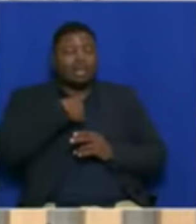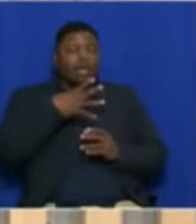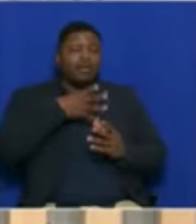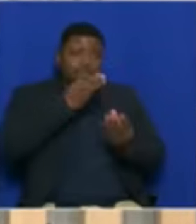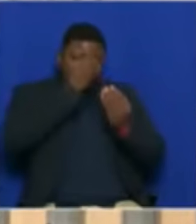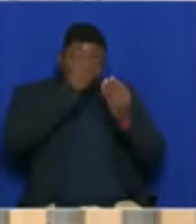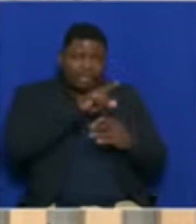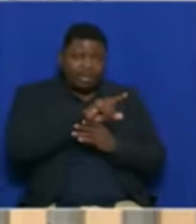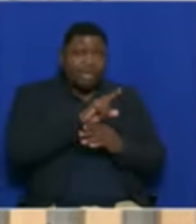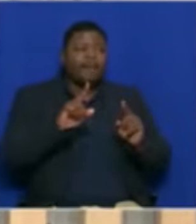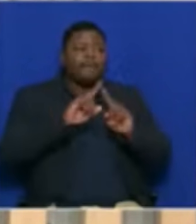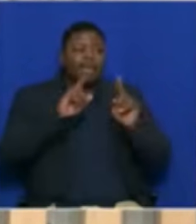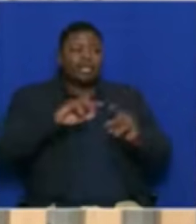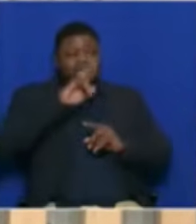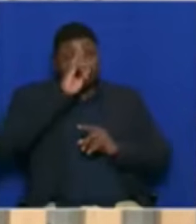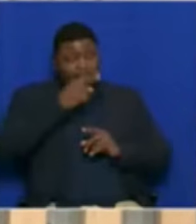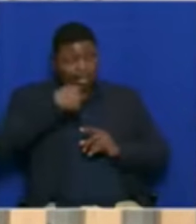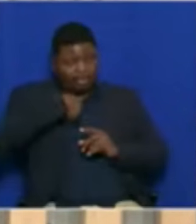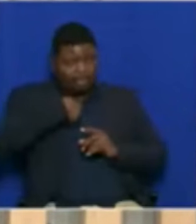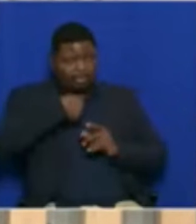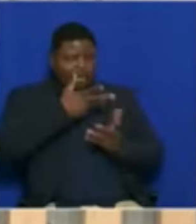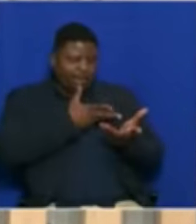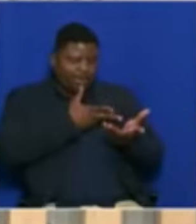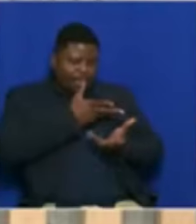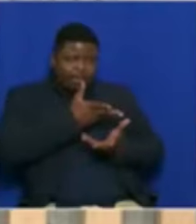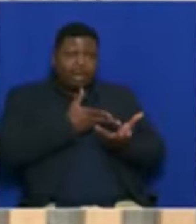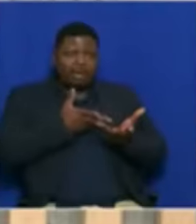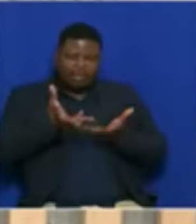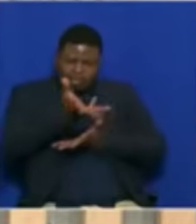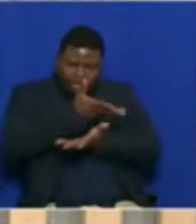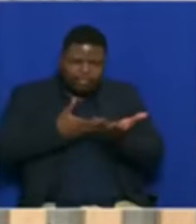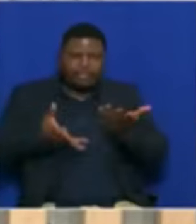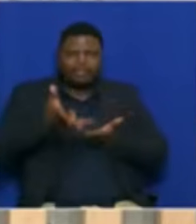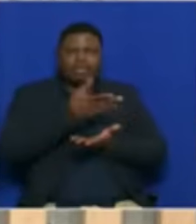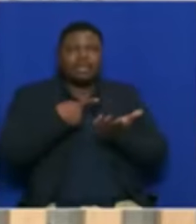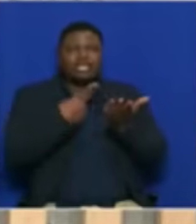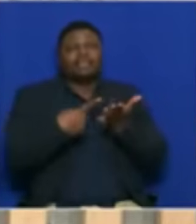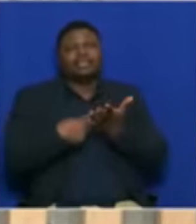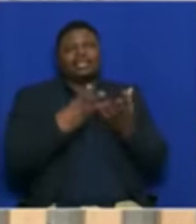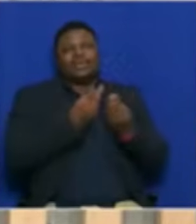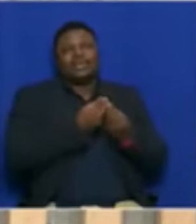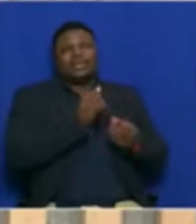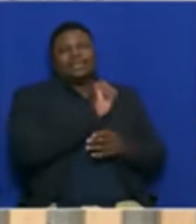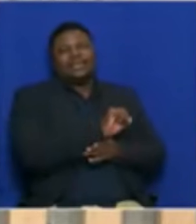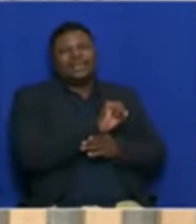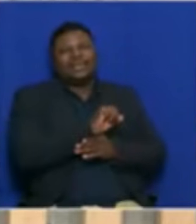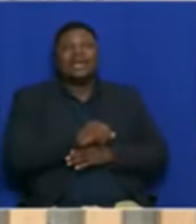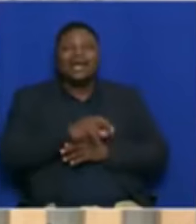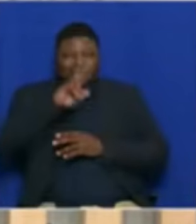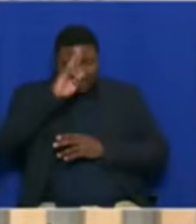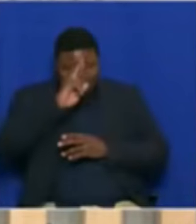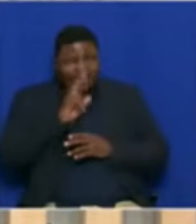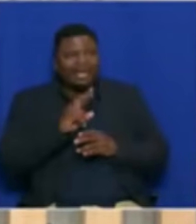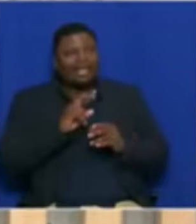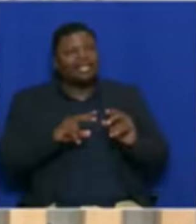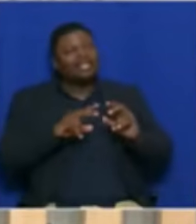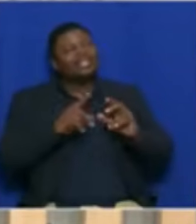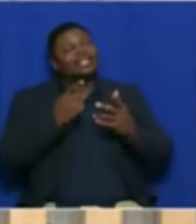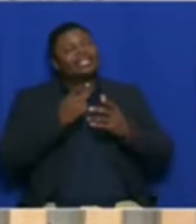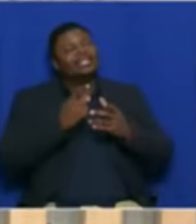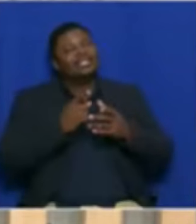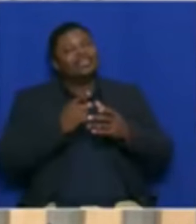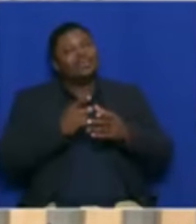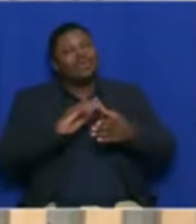I do on these documents, because it is quote-unquote your docket. And I depart from the premise that you are